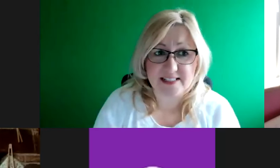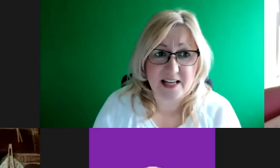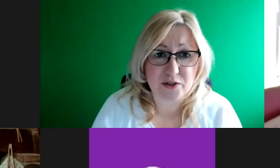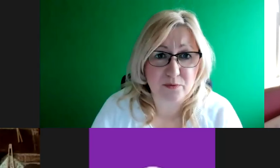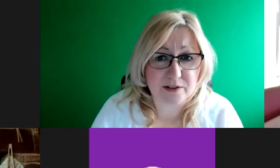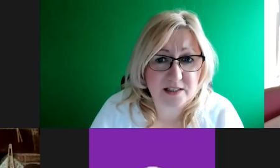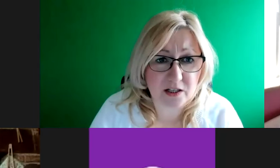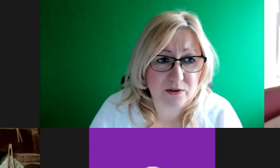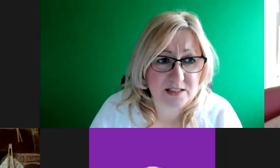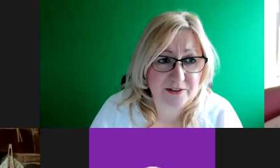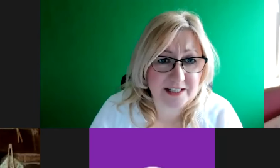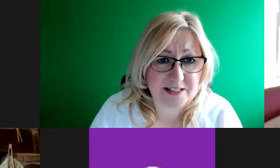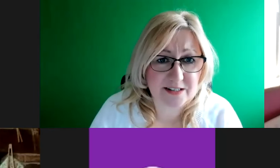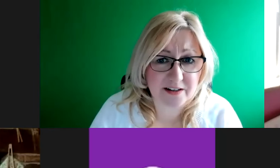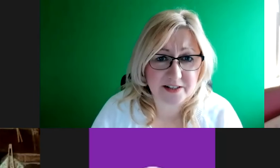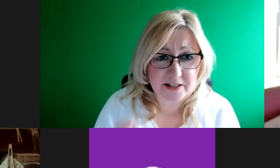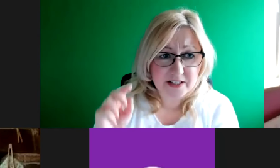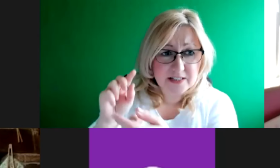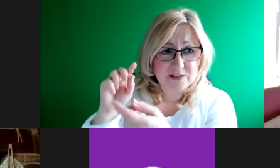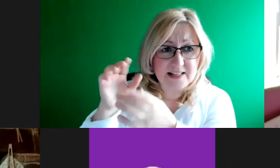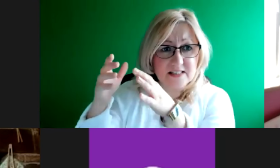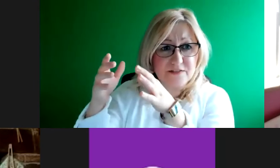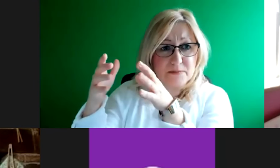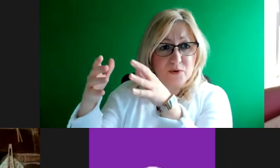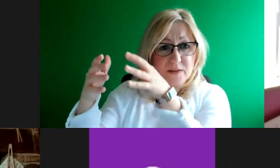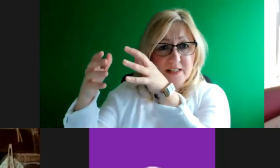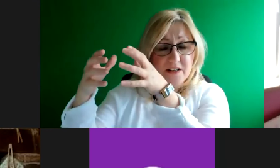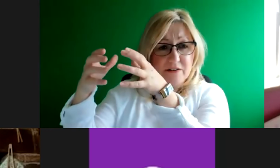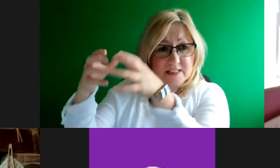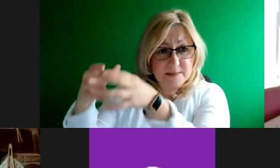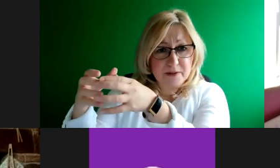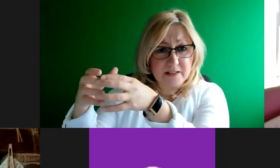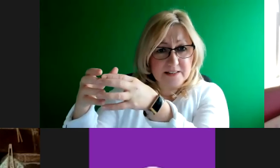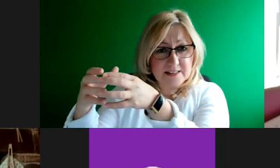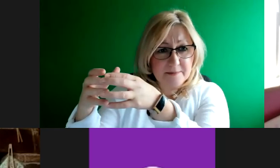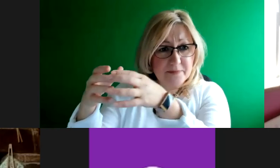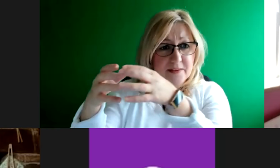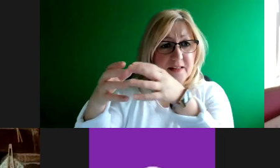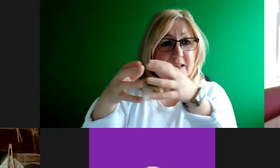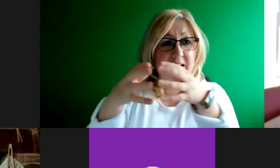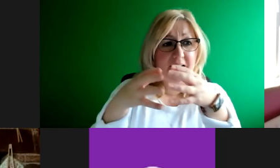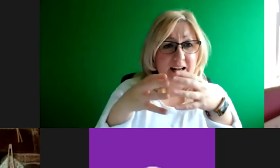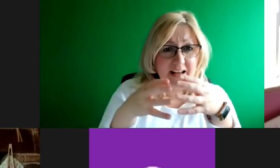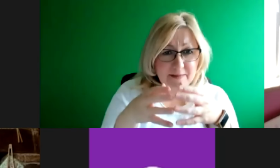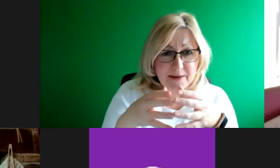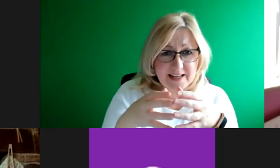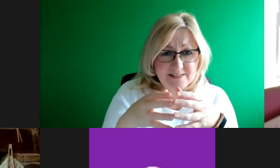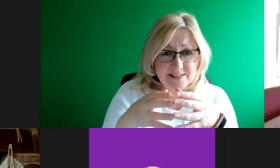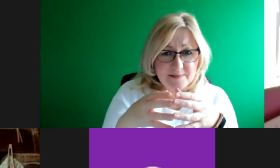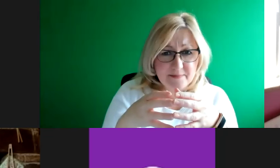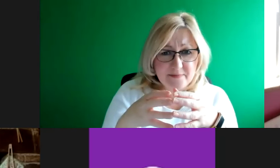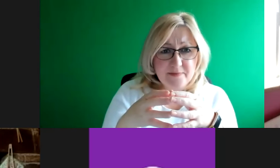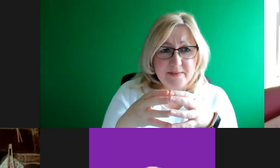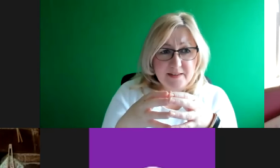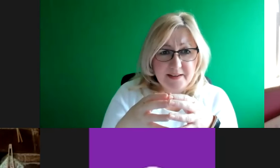gaze is then towards the locus for the interlocutor. So that's the difference between reciprocals and